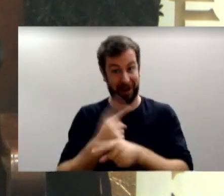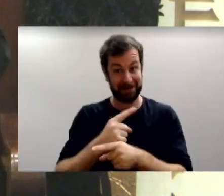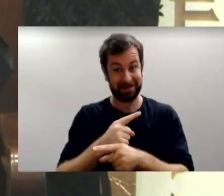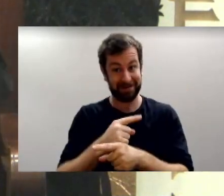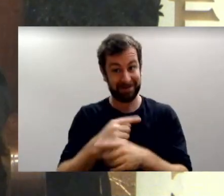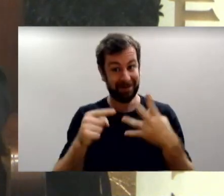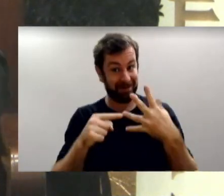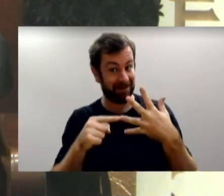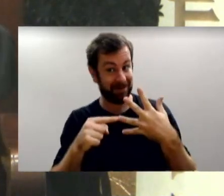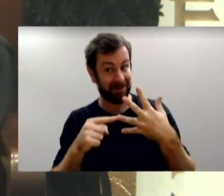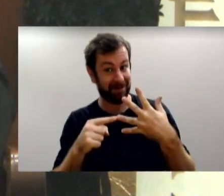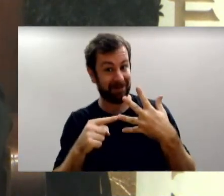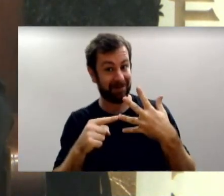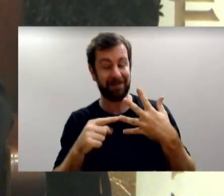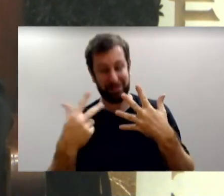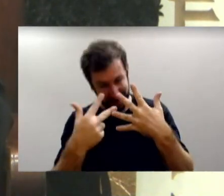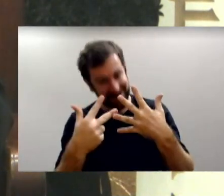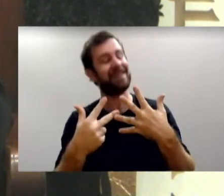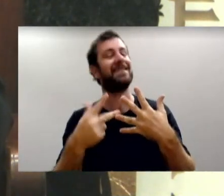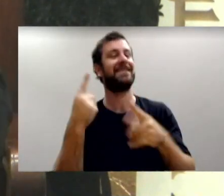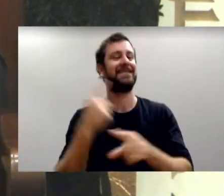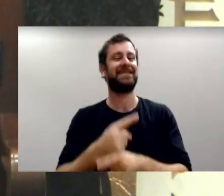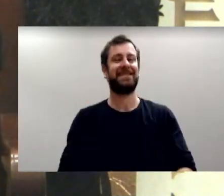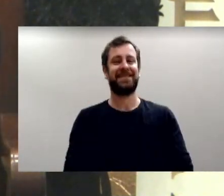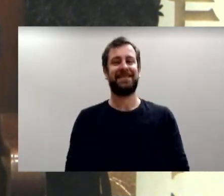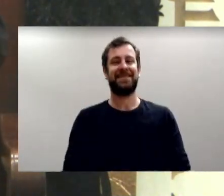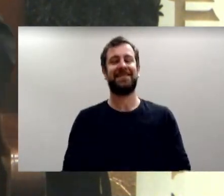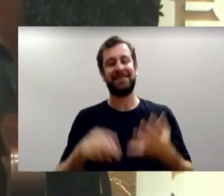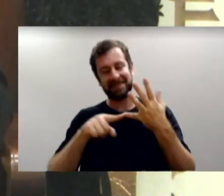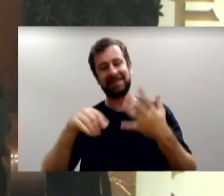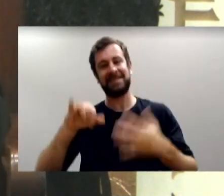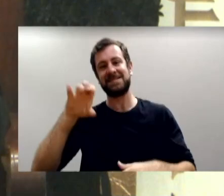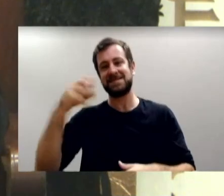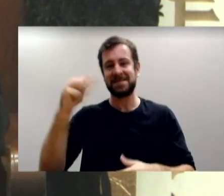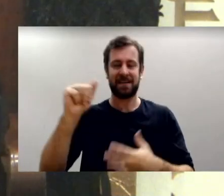Maghrib is 3. Isha is 4.